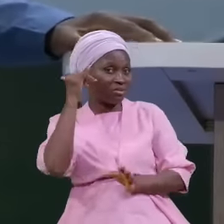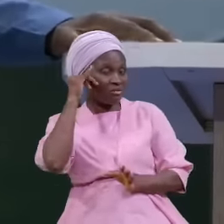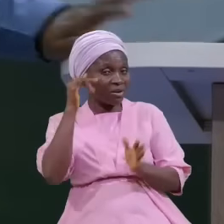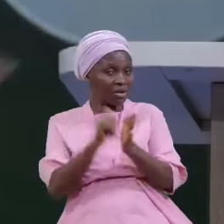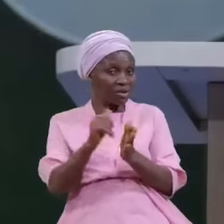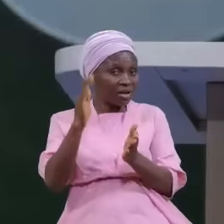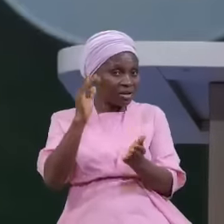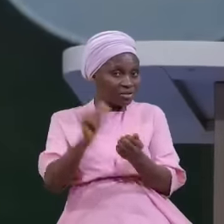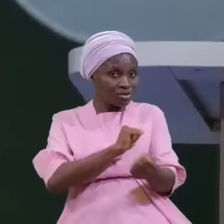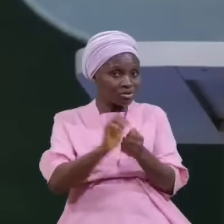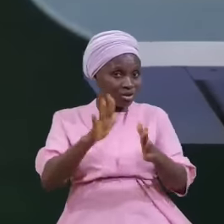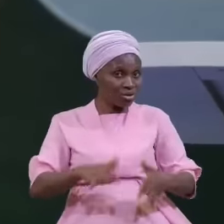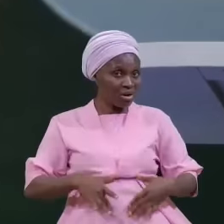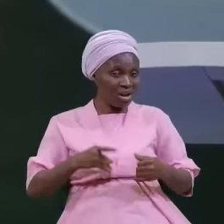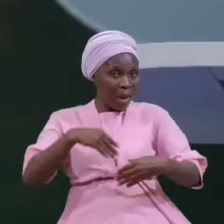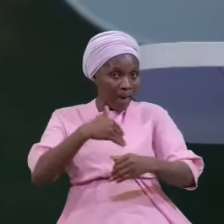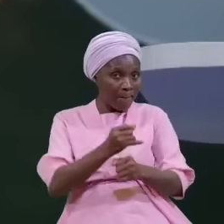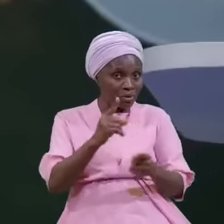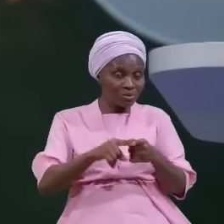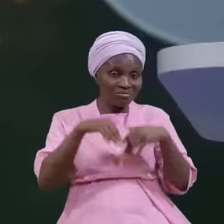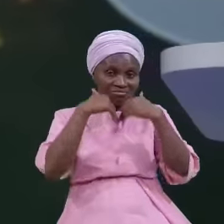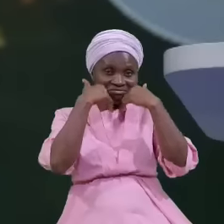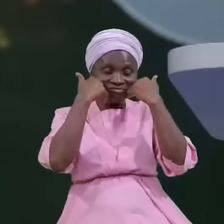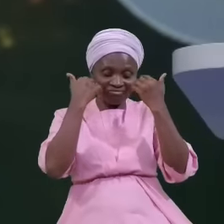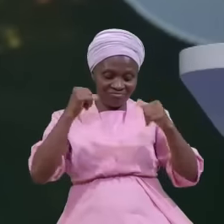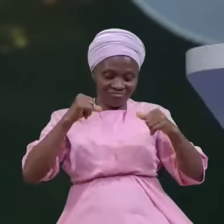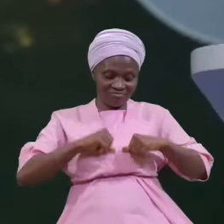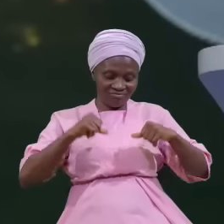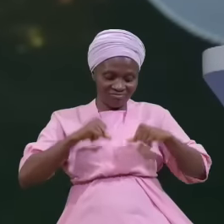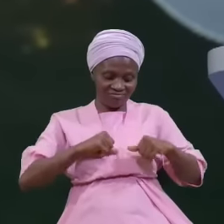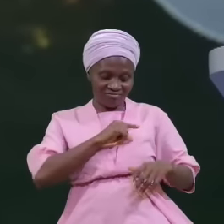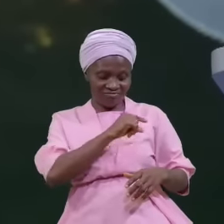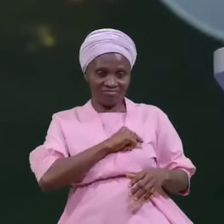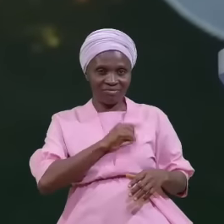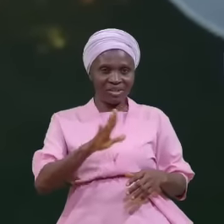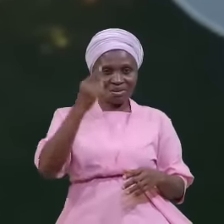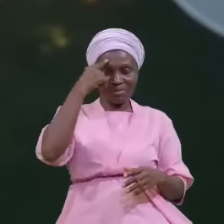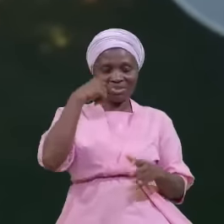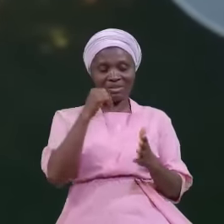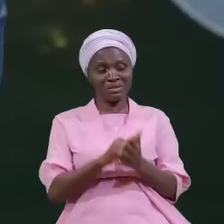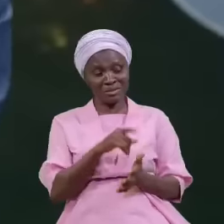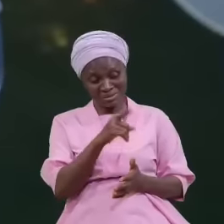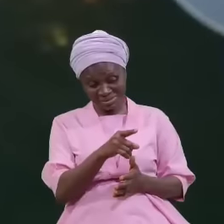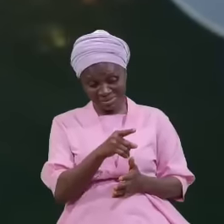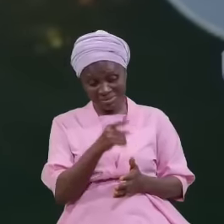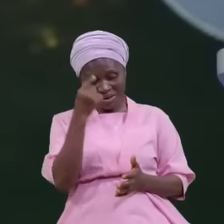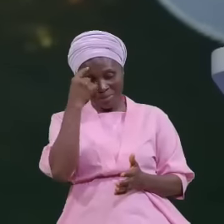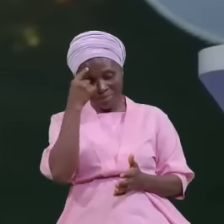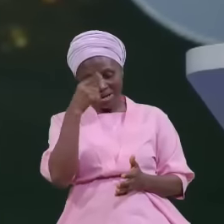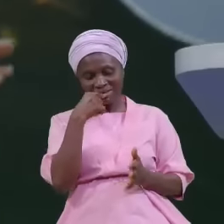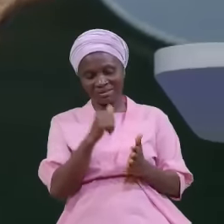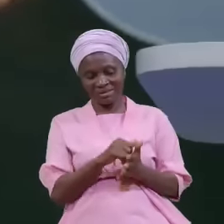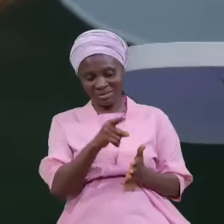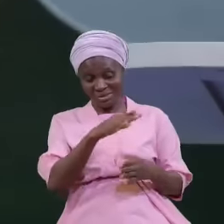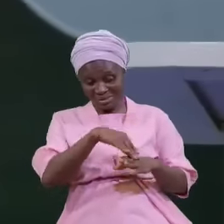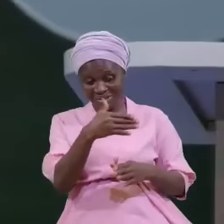feel ashamed. And your mind will be saying, you call yourself a Christian. When you come out now, you'll be deeper